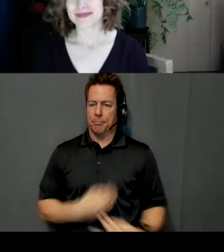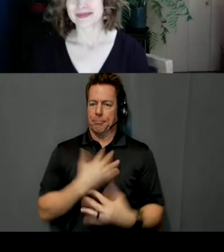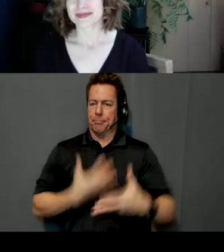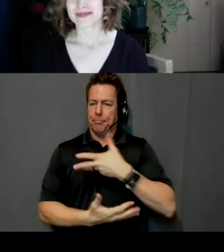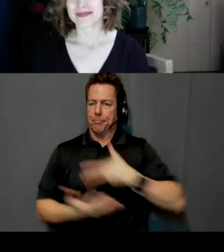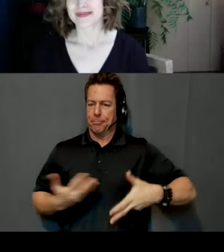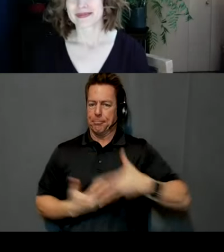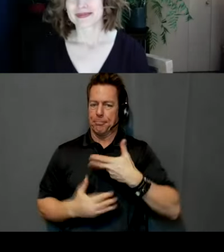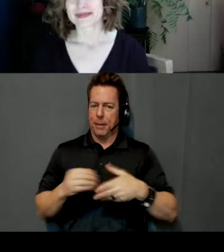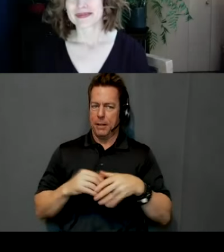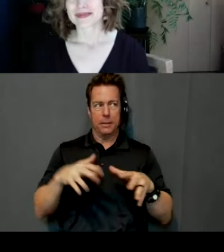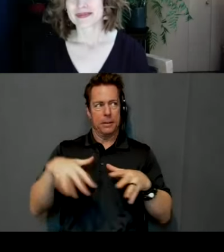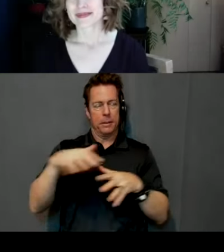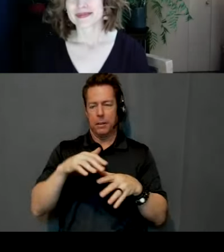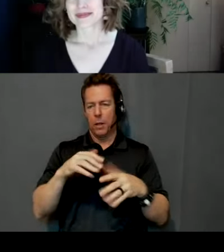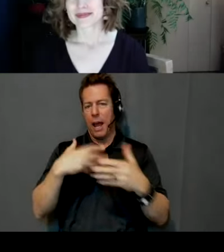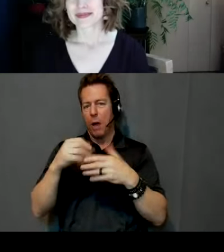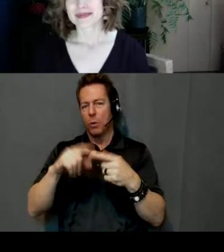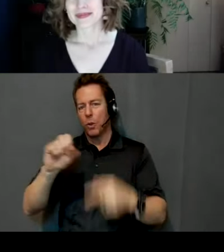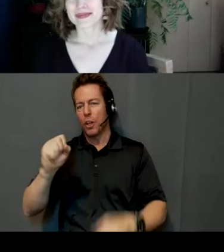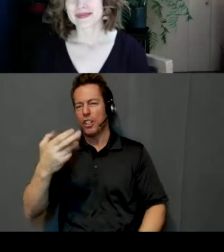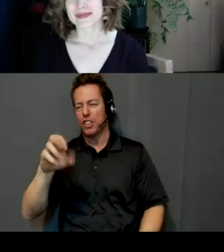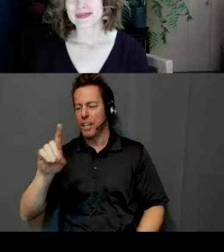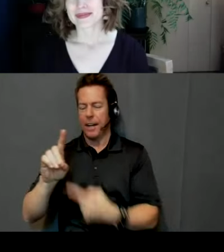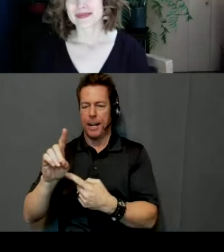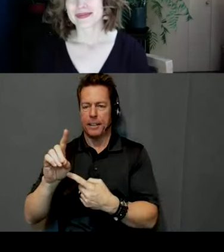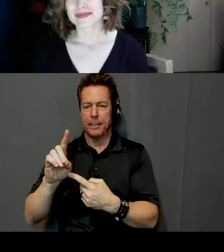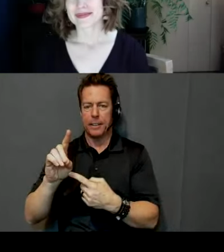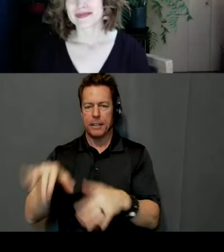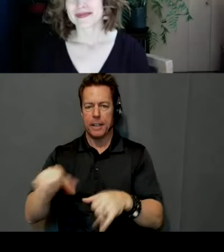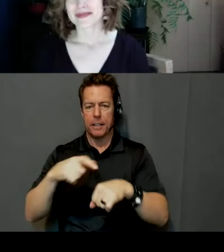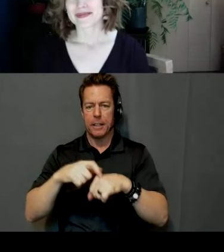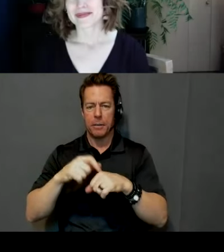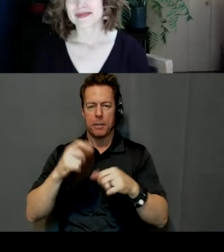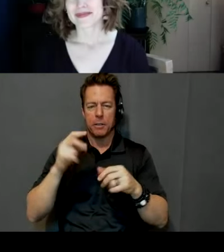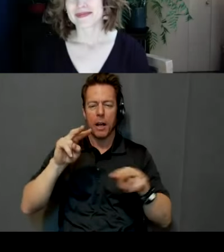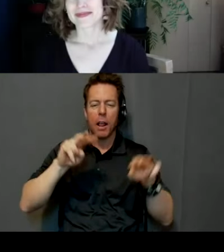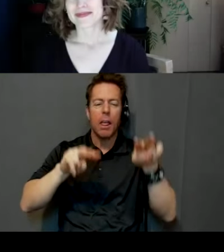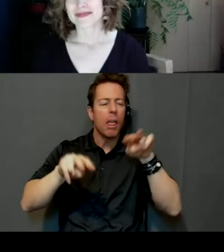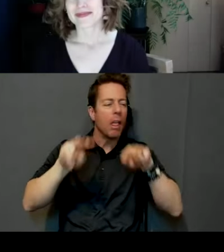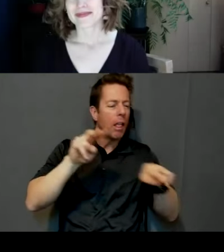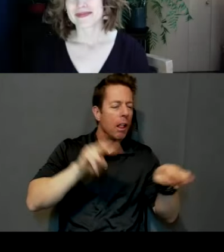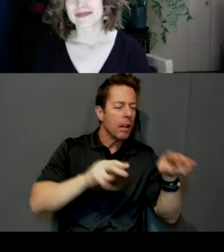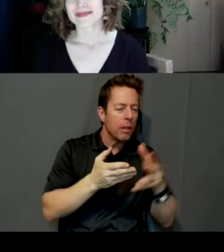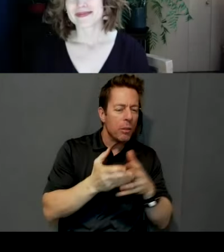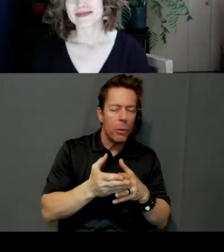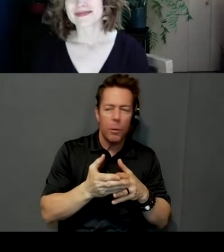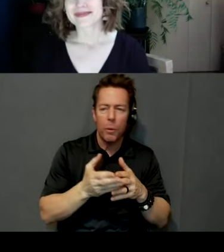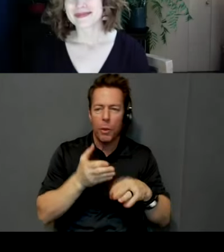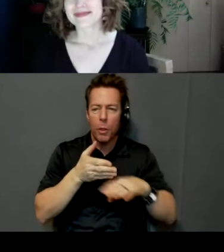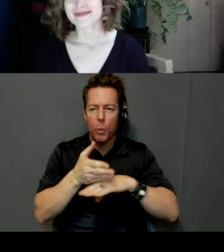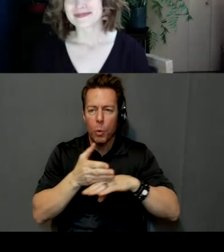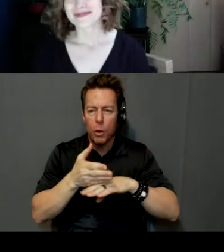like going out to the shed and just spending some time like looking through the